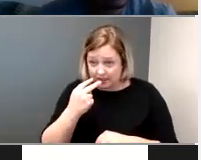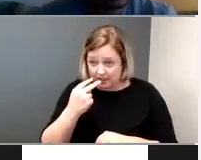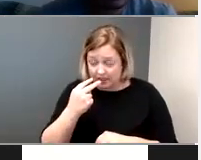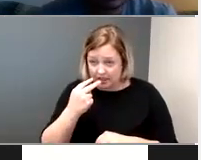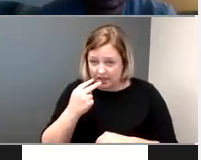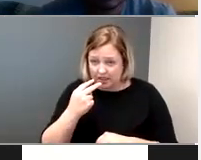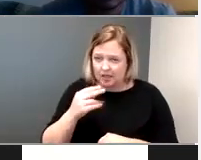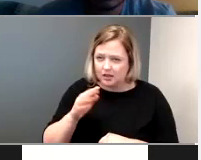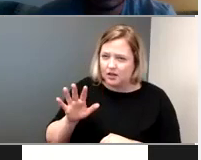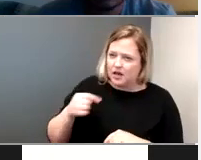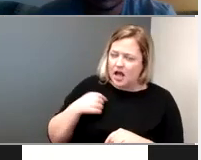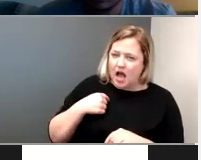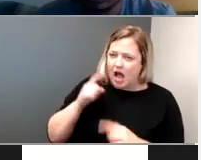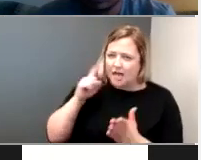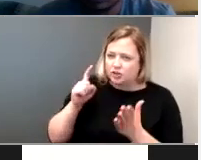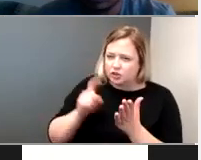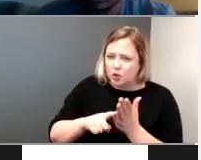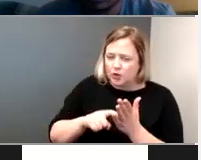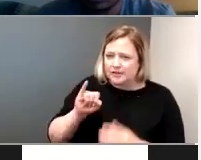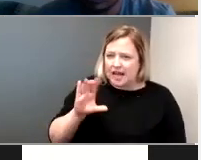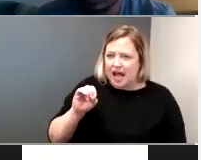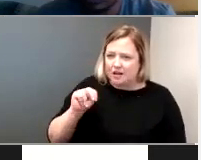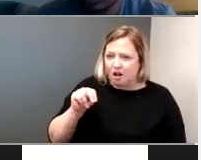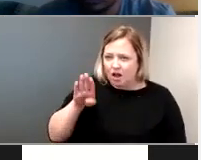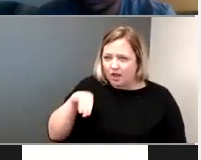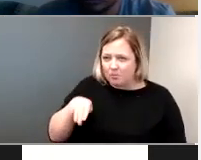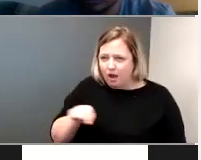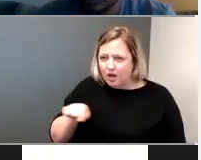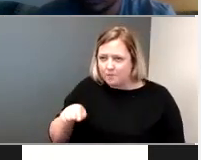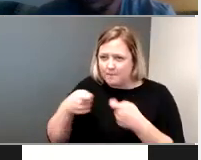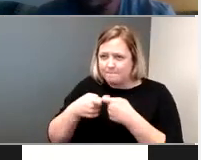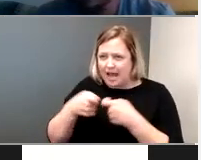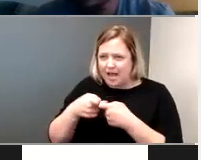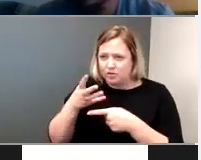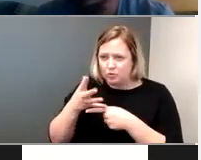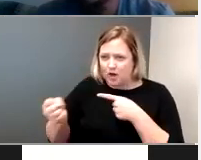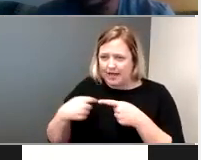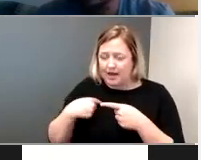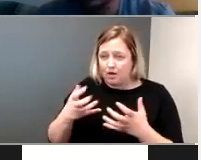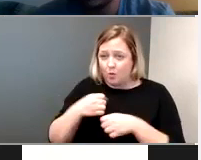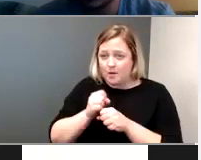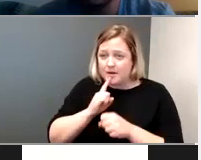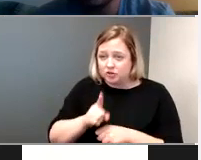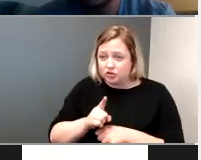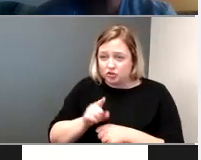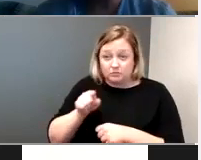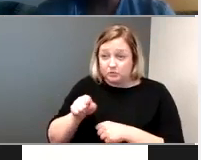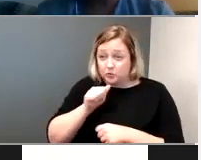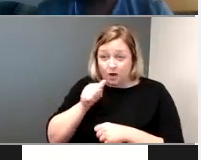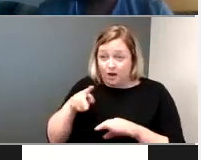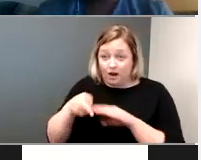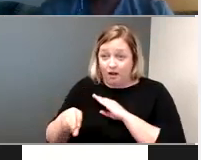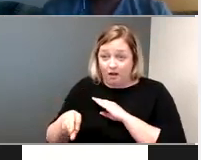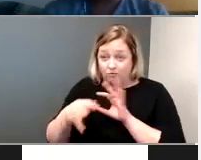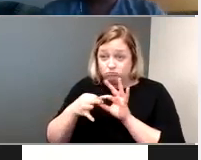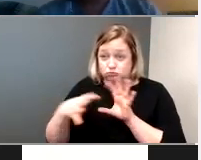Yeah, I just saw a little icon in the bottom look like your battery was running out. Just want to make sure you didn't get cut off. Oh, thank you. That potentially might